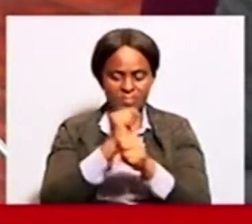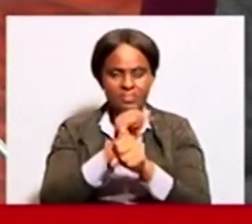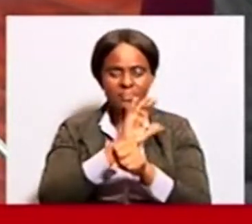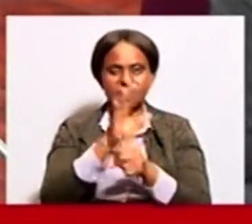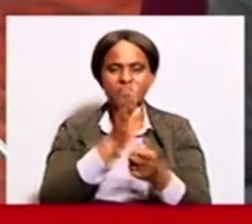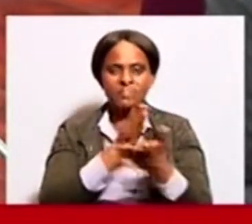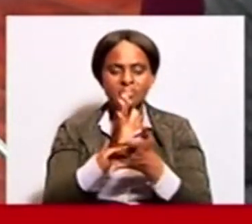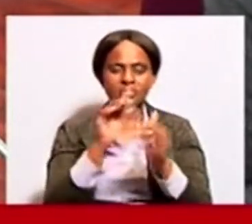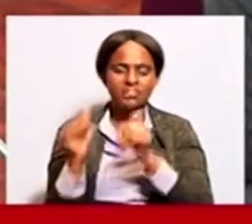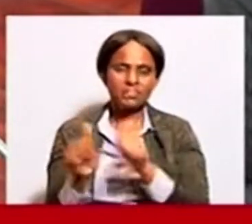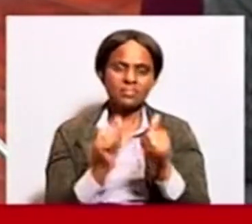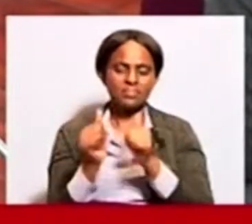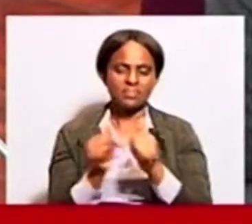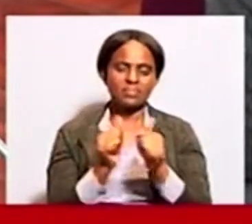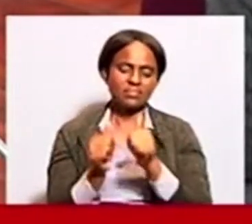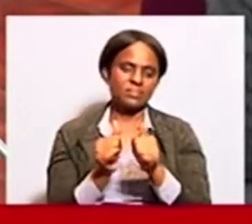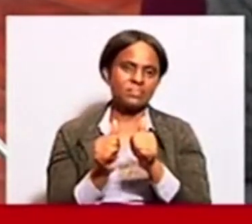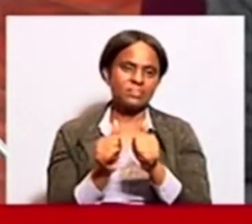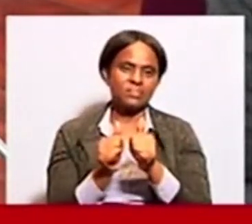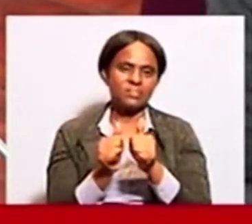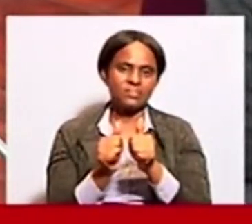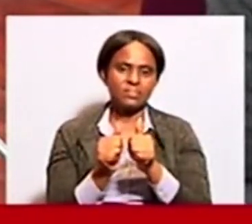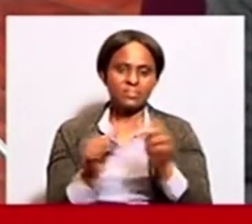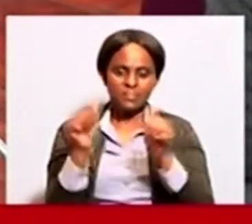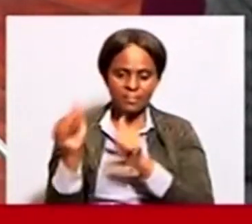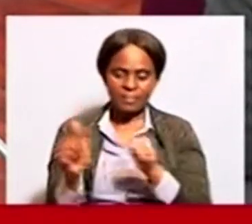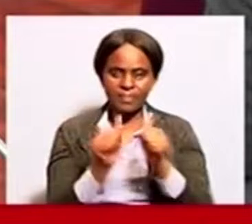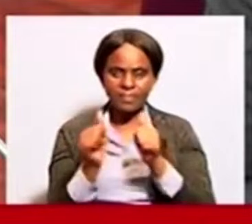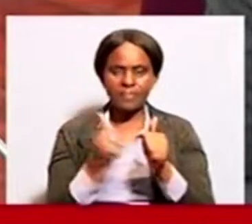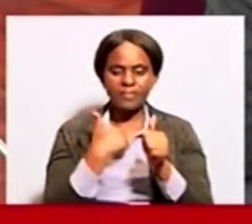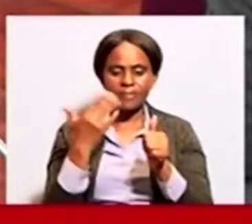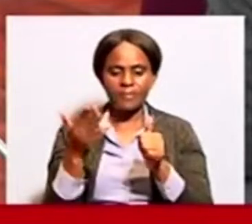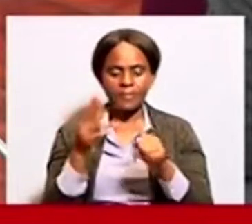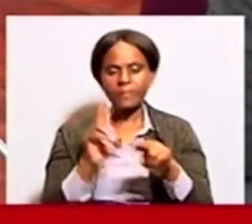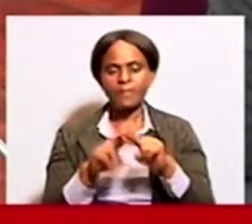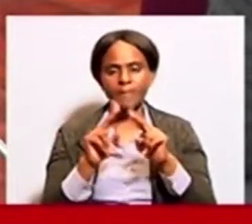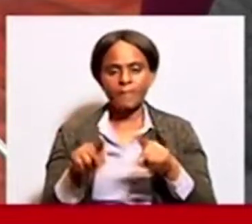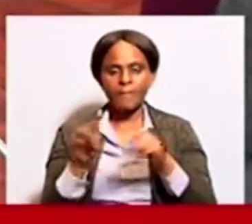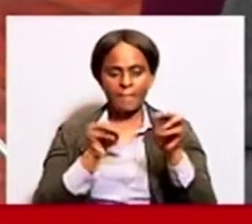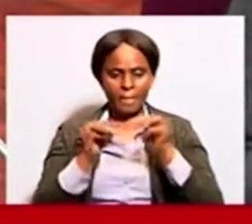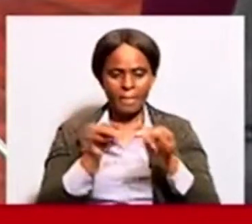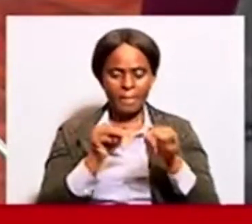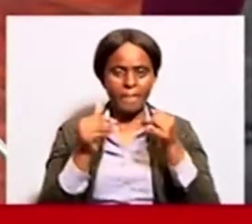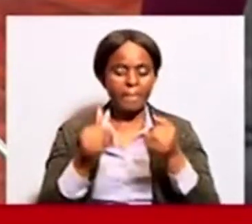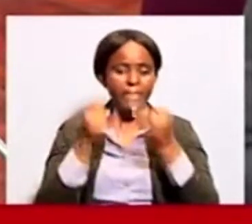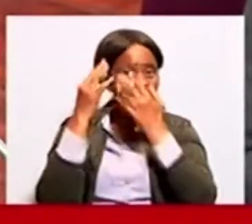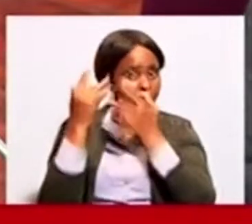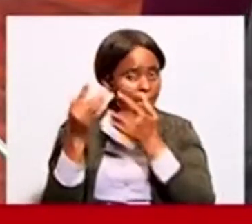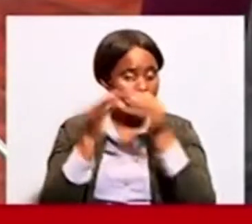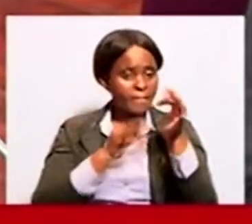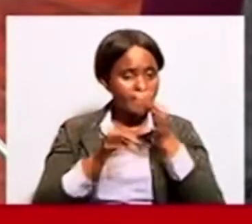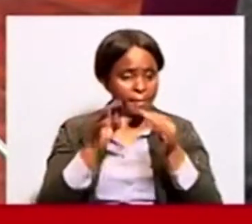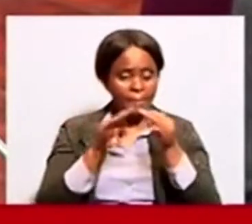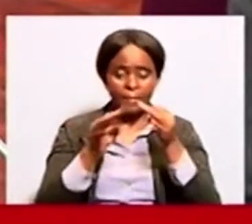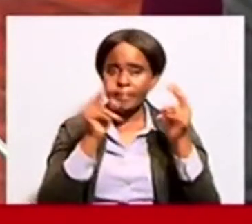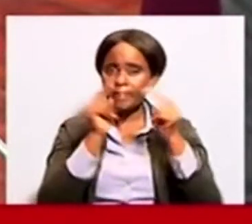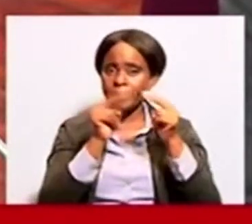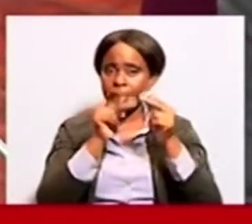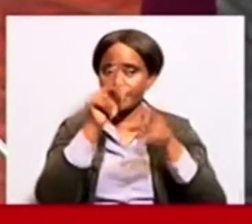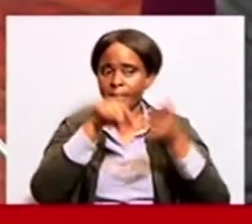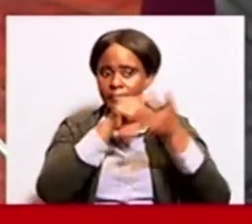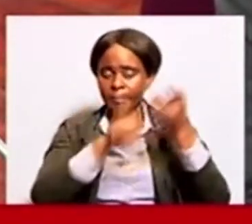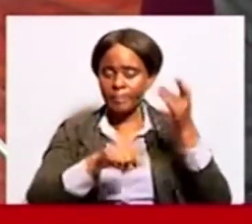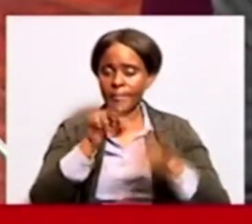corrective instructions. Action taken, Chair. Management wishes to state that the contract was terminated